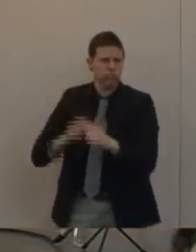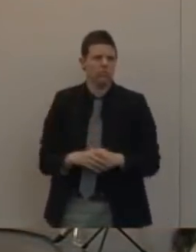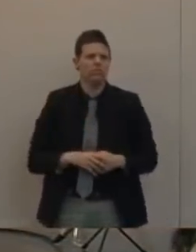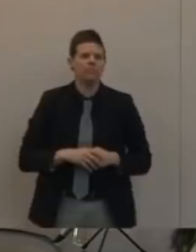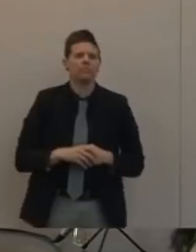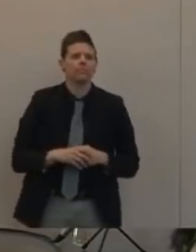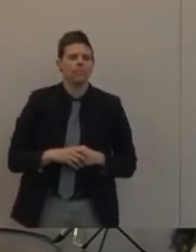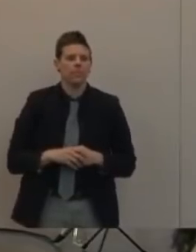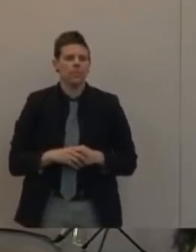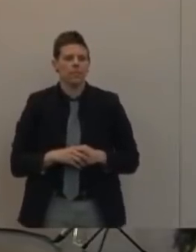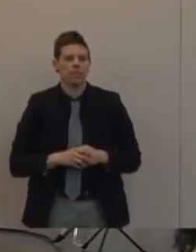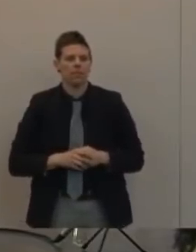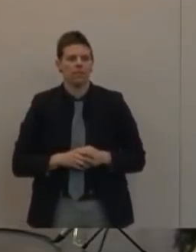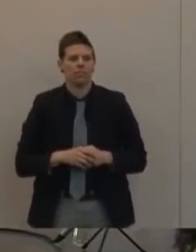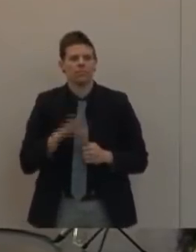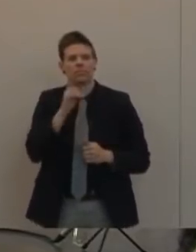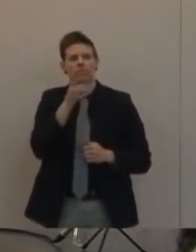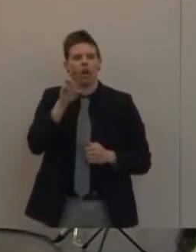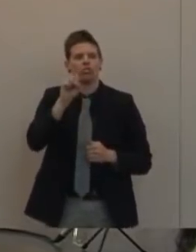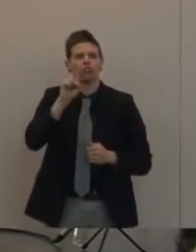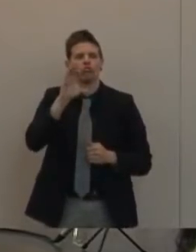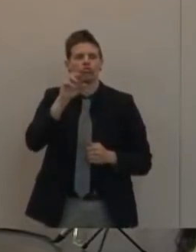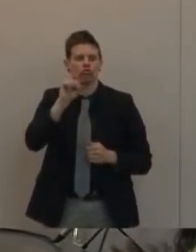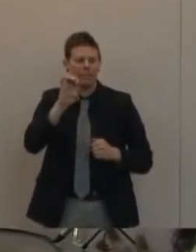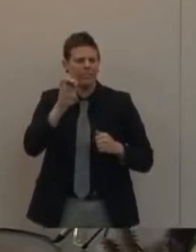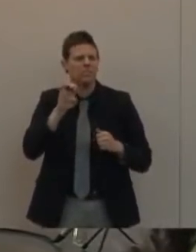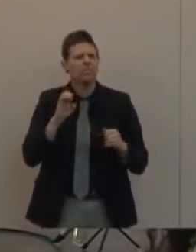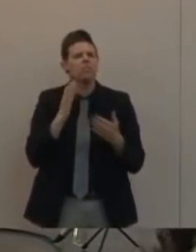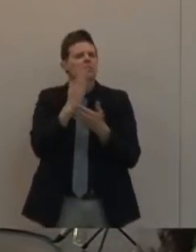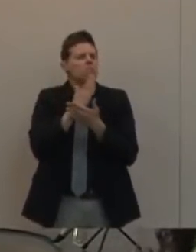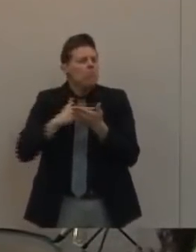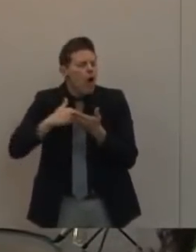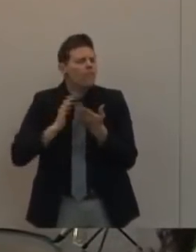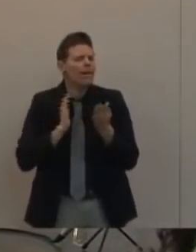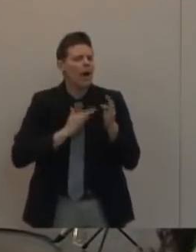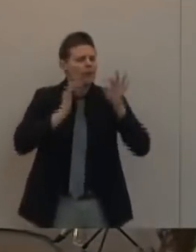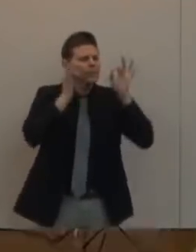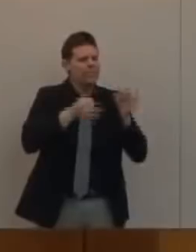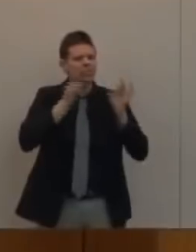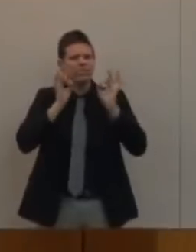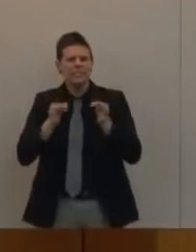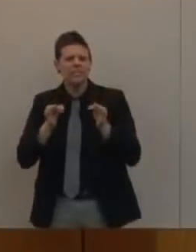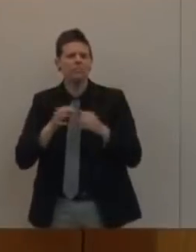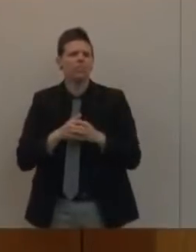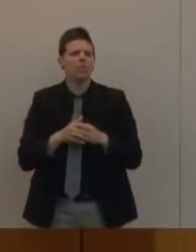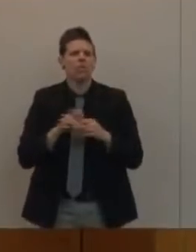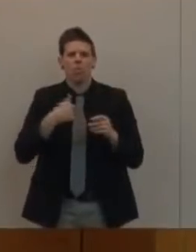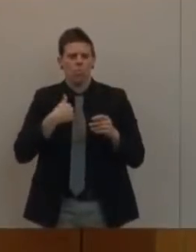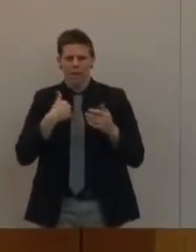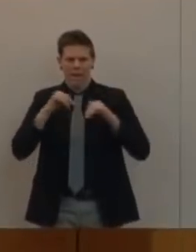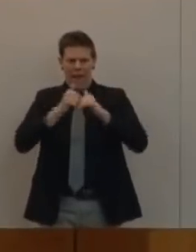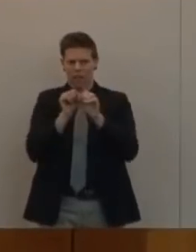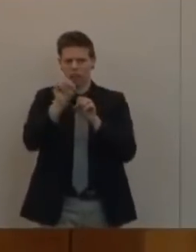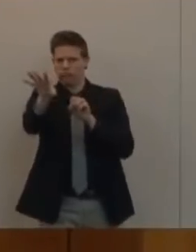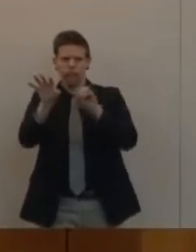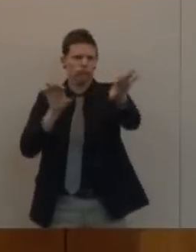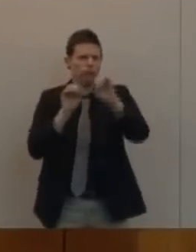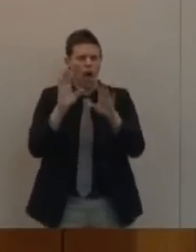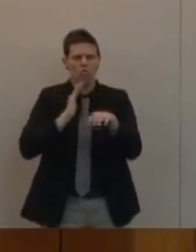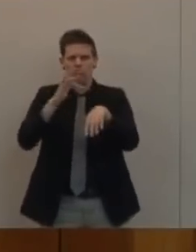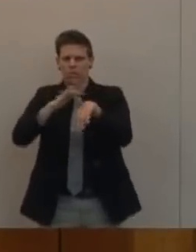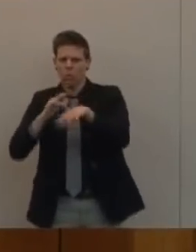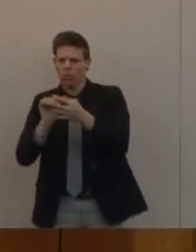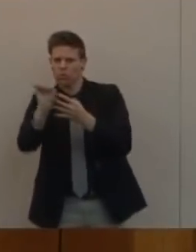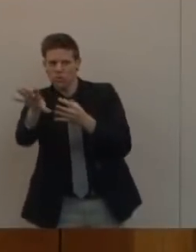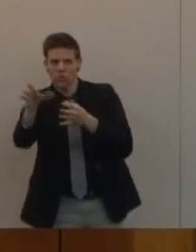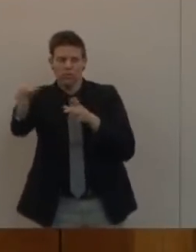also add that part of our decision about where to deploy resources right now in terms of alternative sites of care is based both